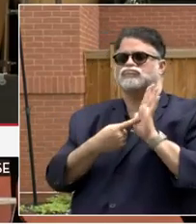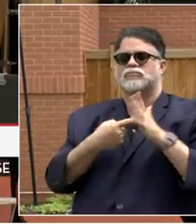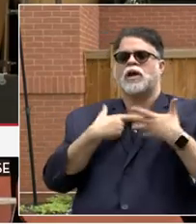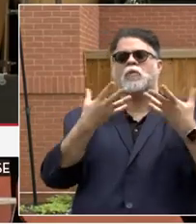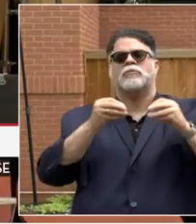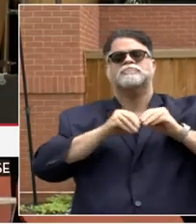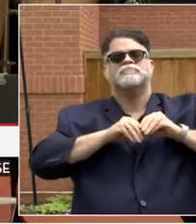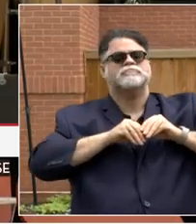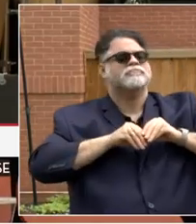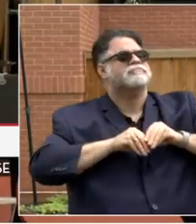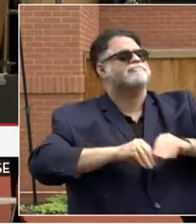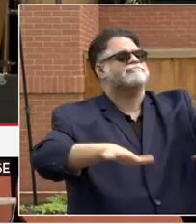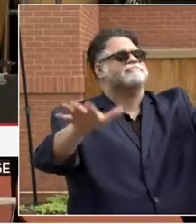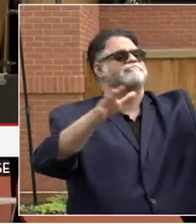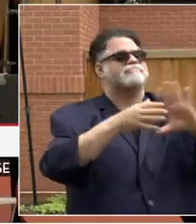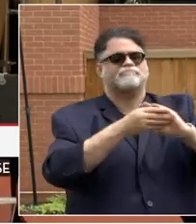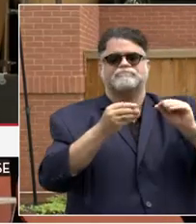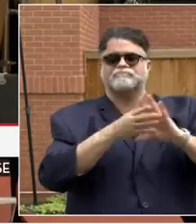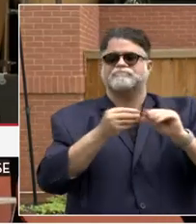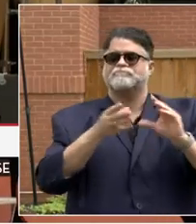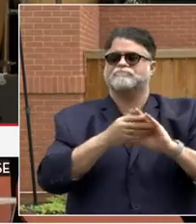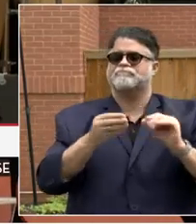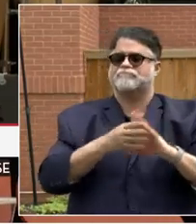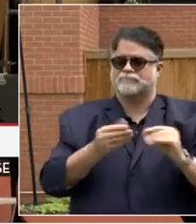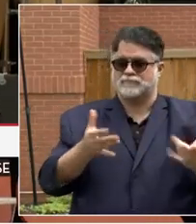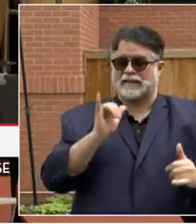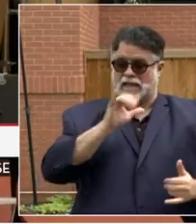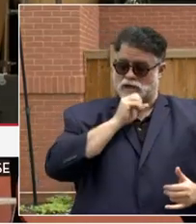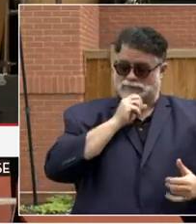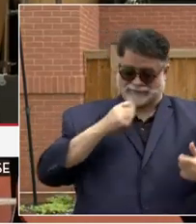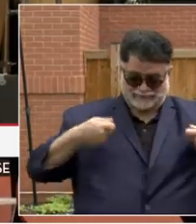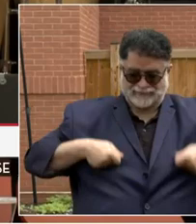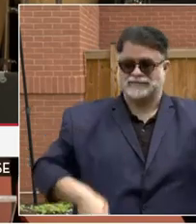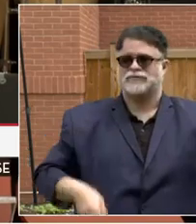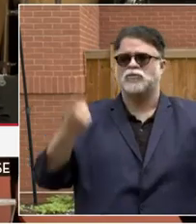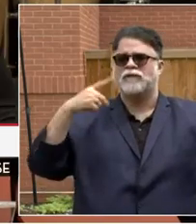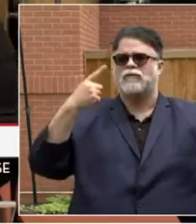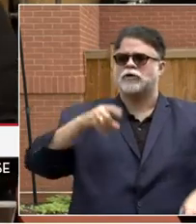and put DC on the map for being a safe city. Thank you.